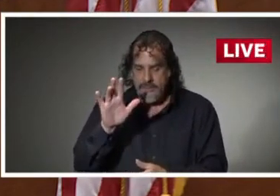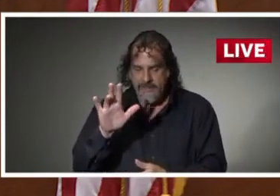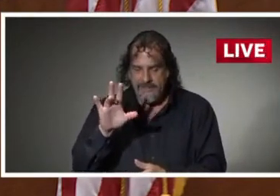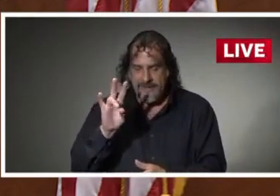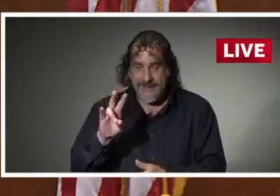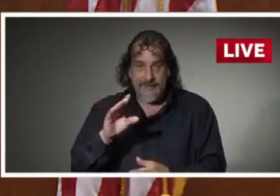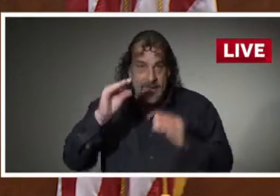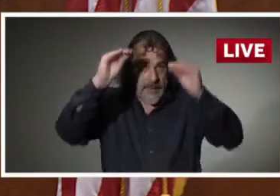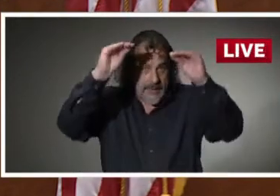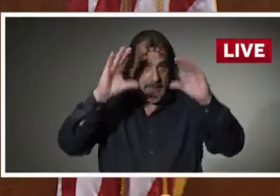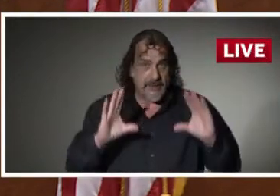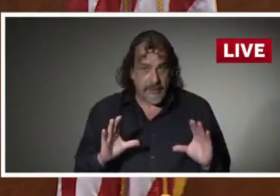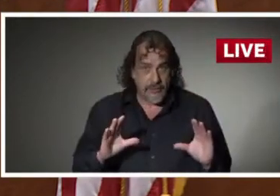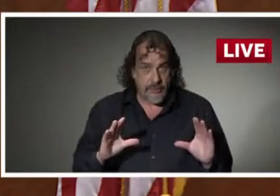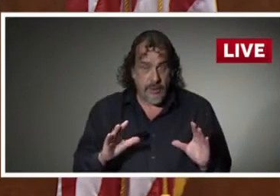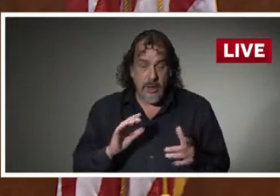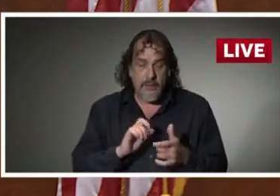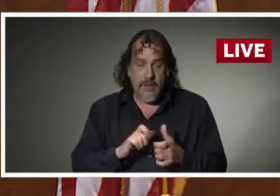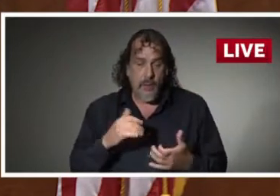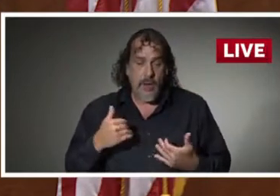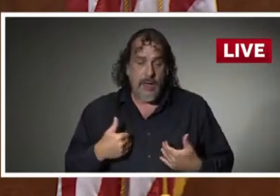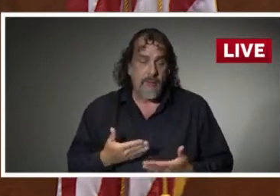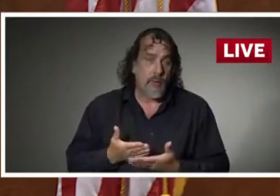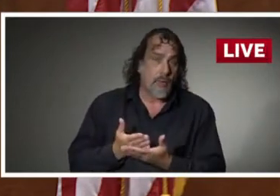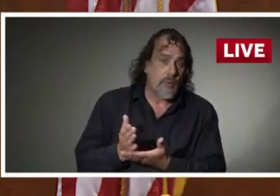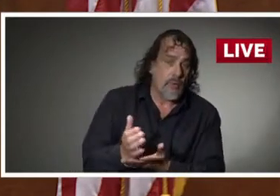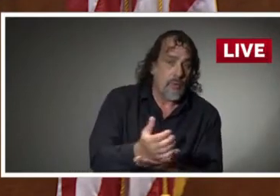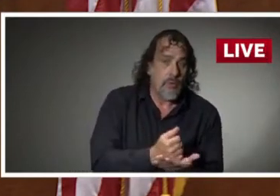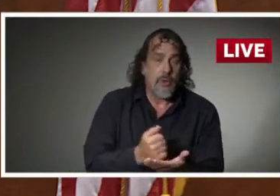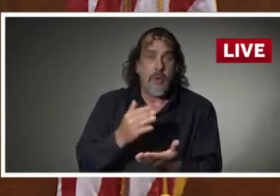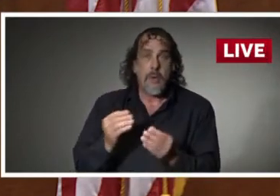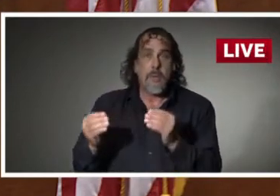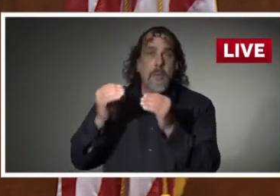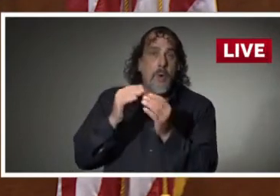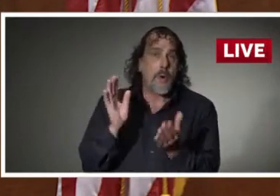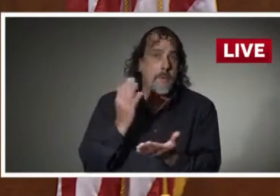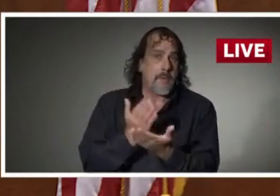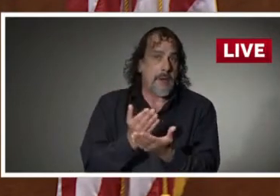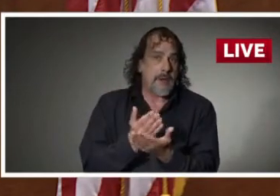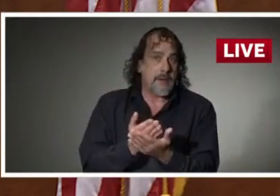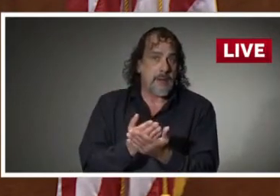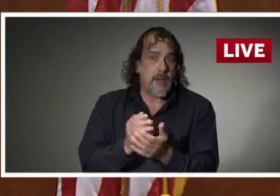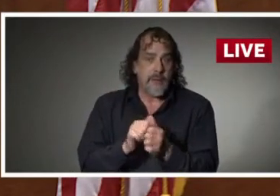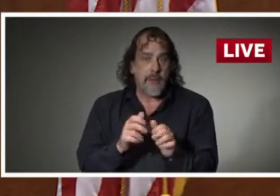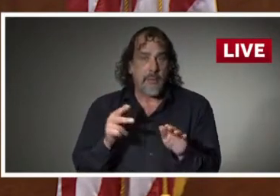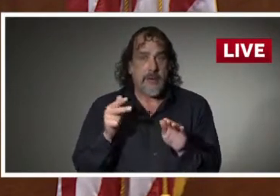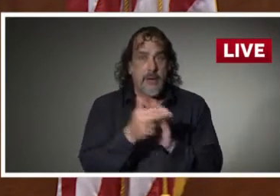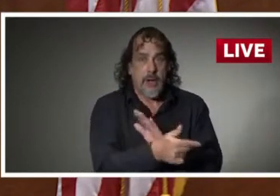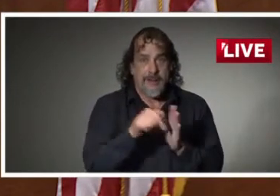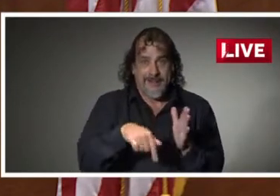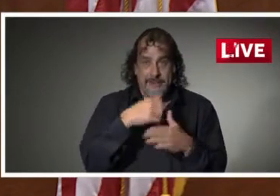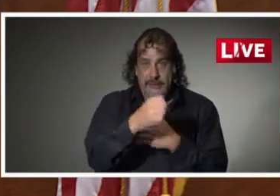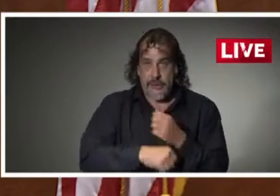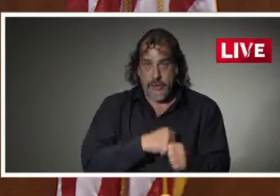23,157 teachers that are entitled to more money who will get a pay cut this year.